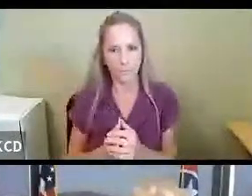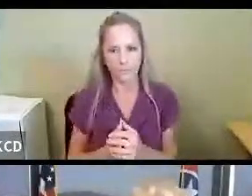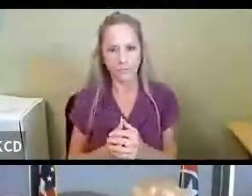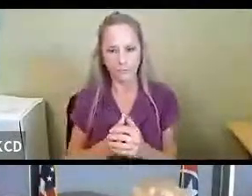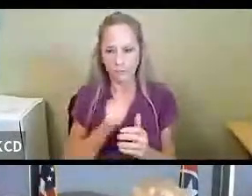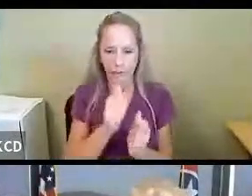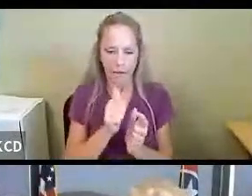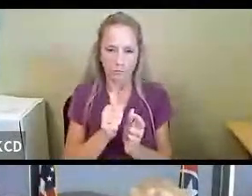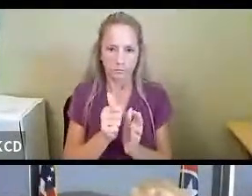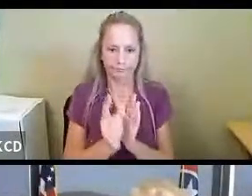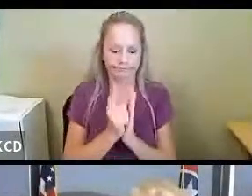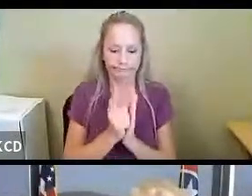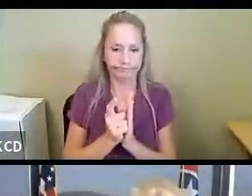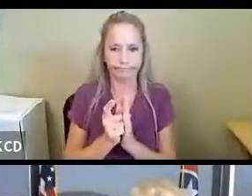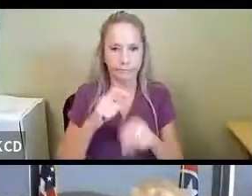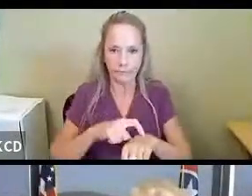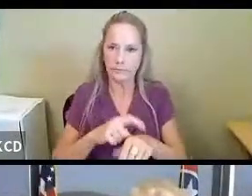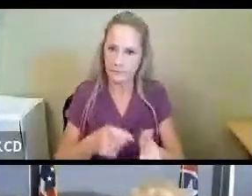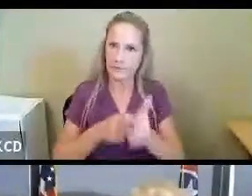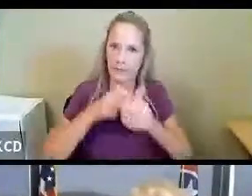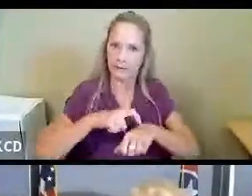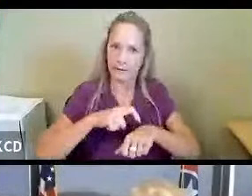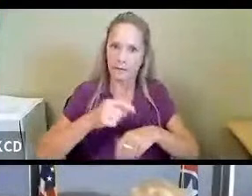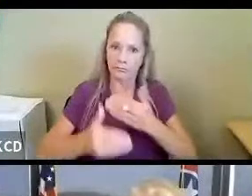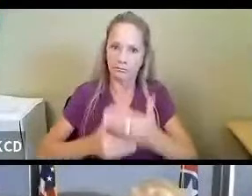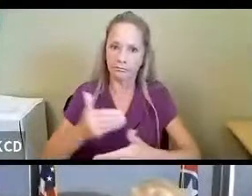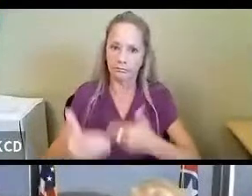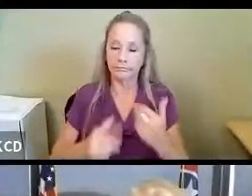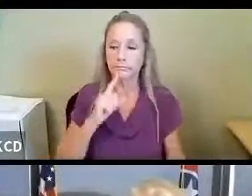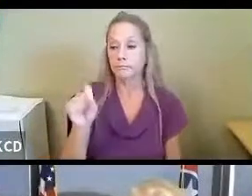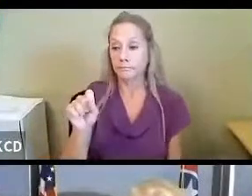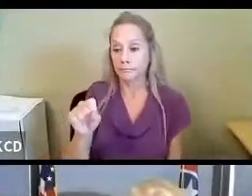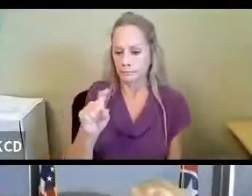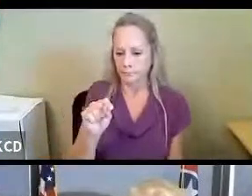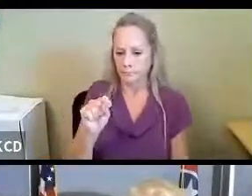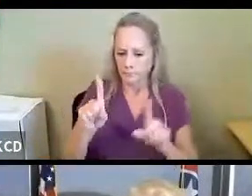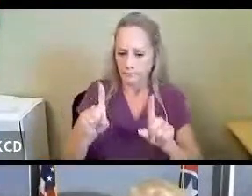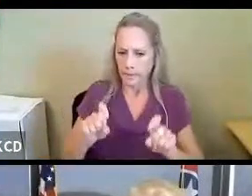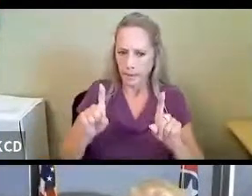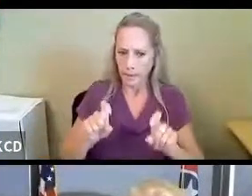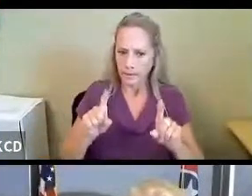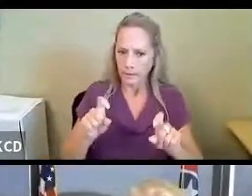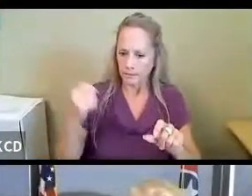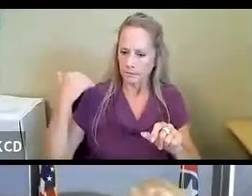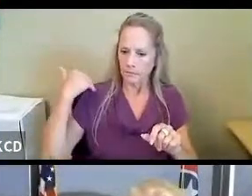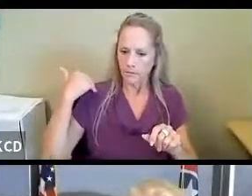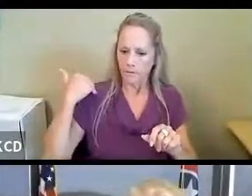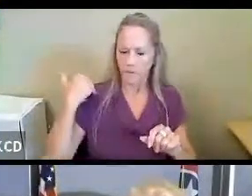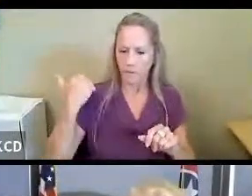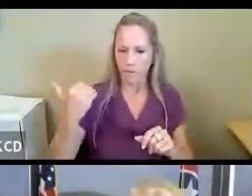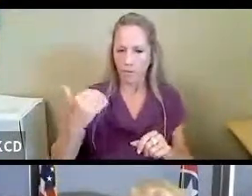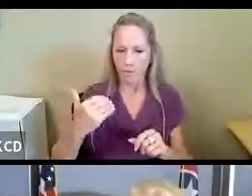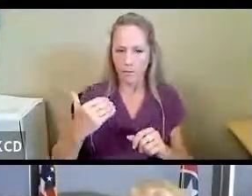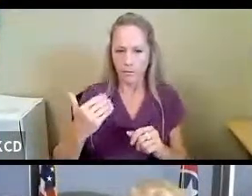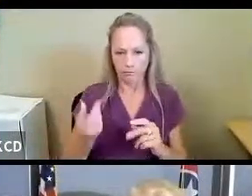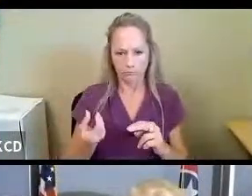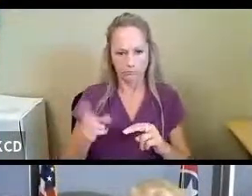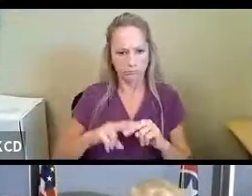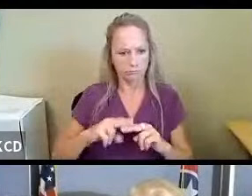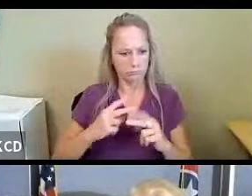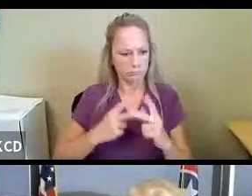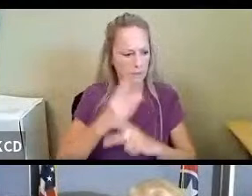Tennessee's testing volume had decreased by 50% in the recent past. That was one of the